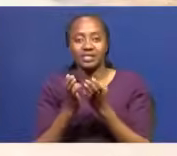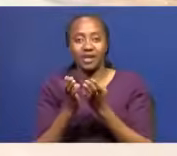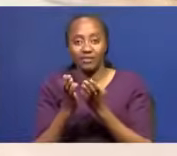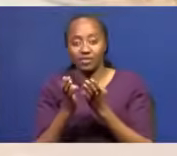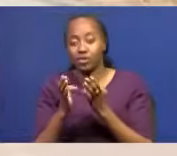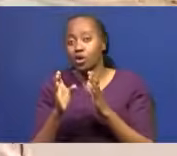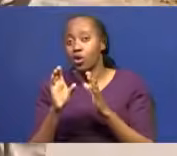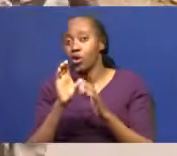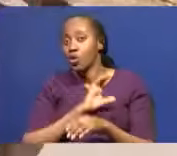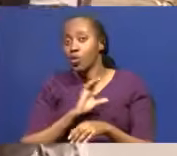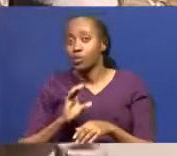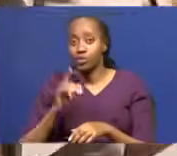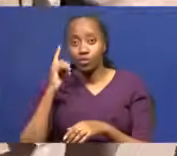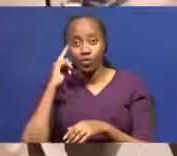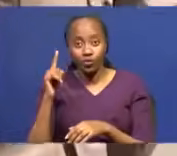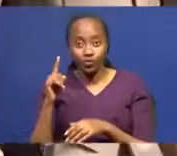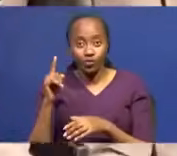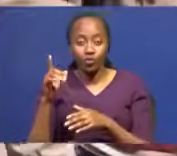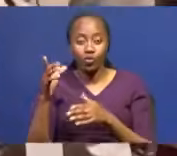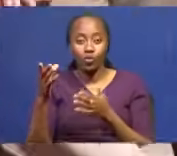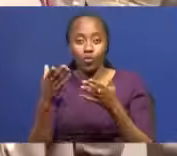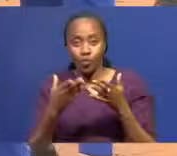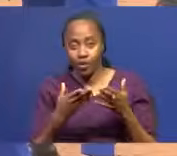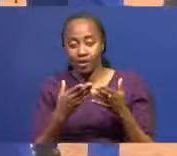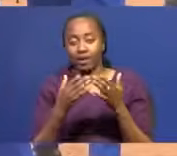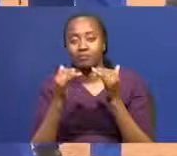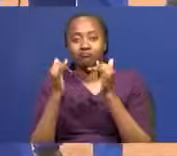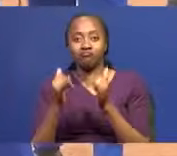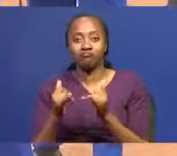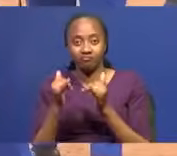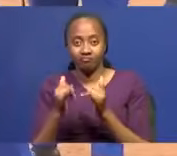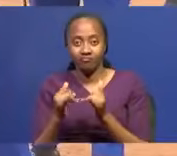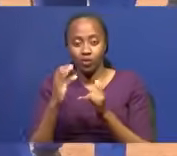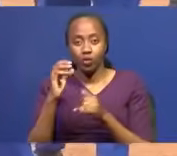proceed with the recruitment of police constables.